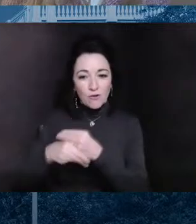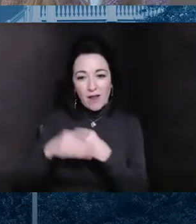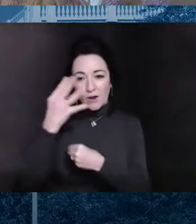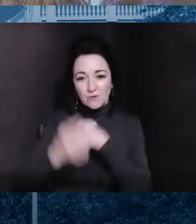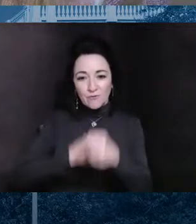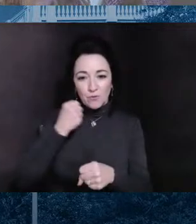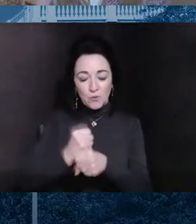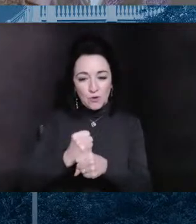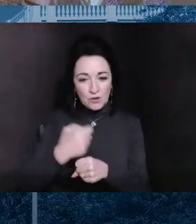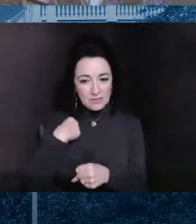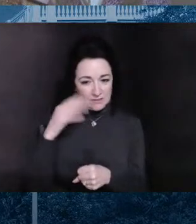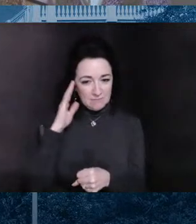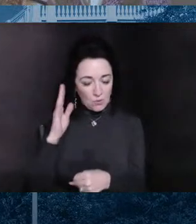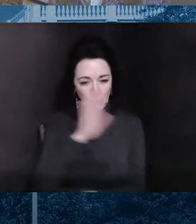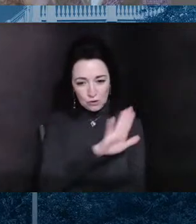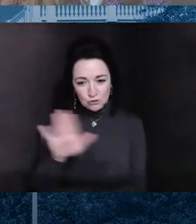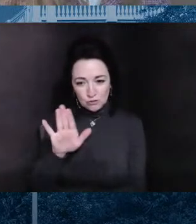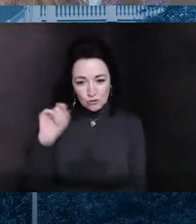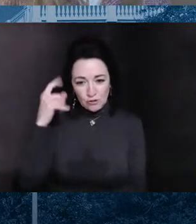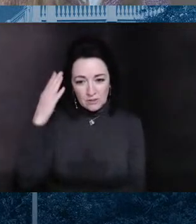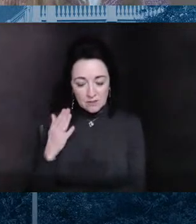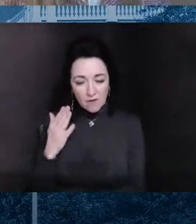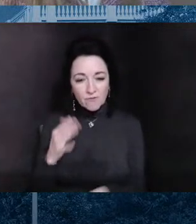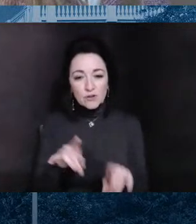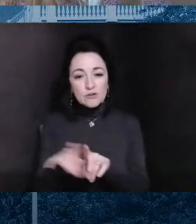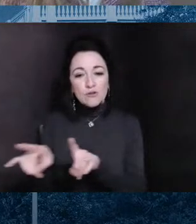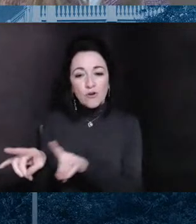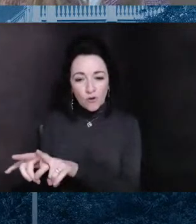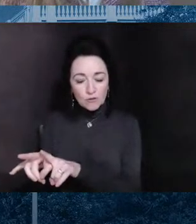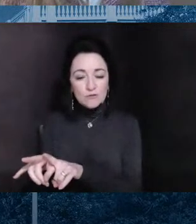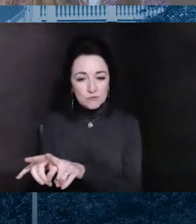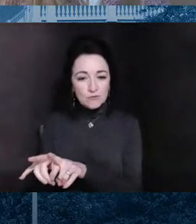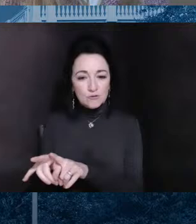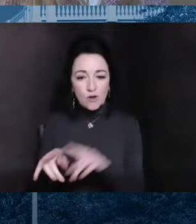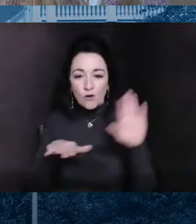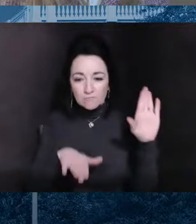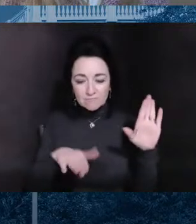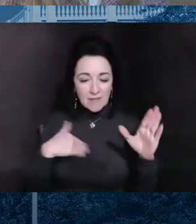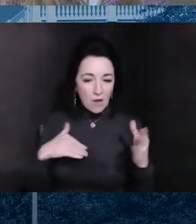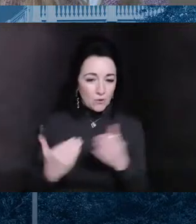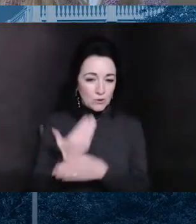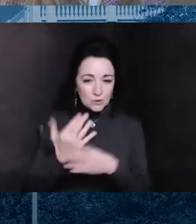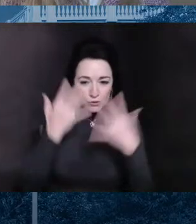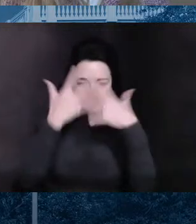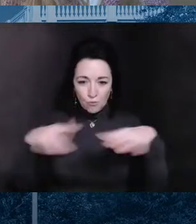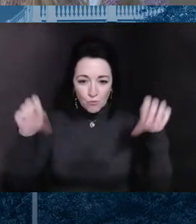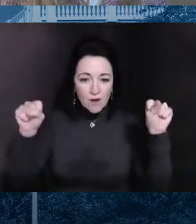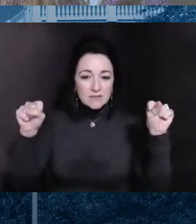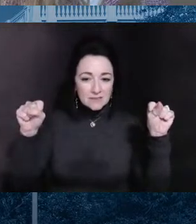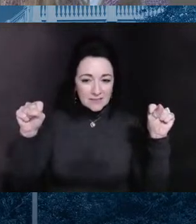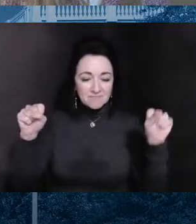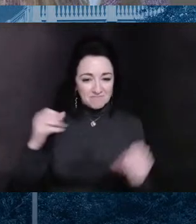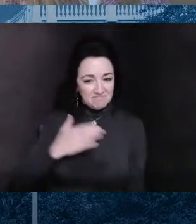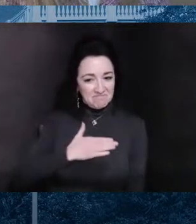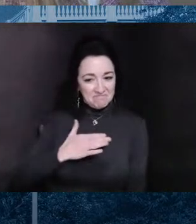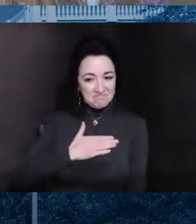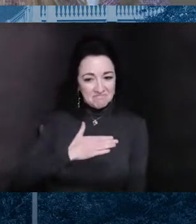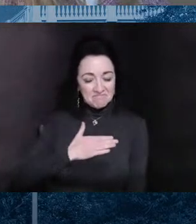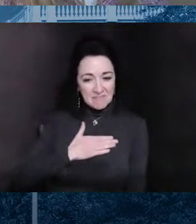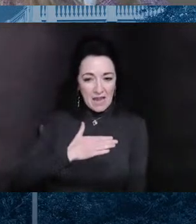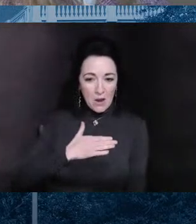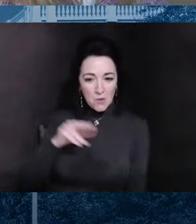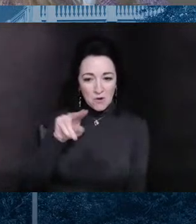governor. We also had the swearing in and the inauguration of our new president, our own native son, Joe